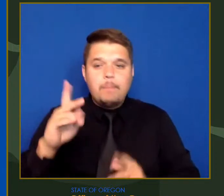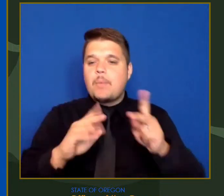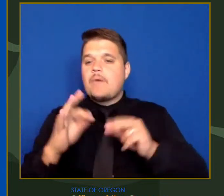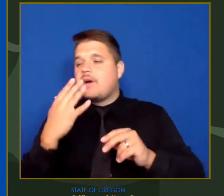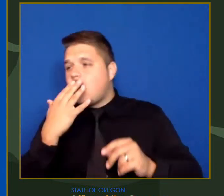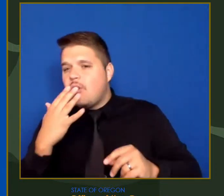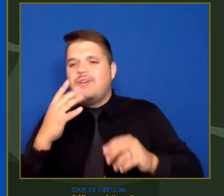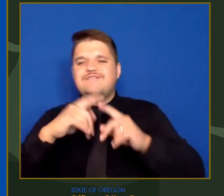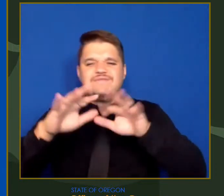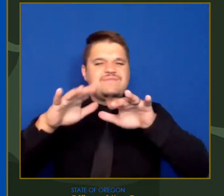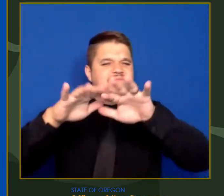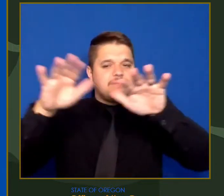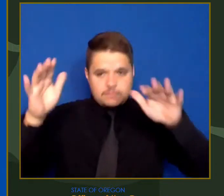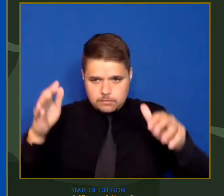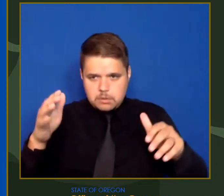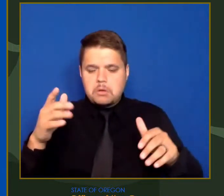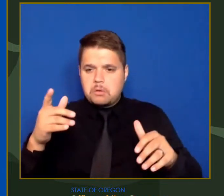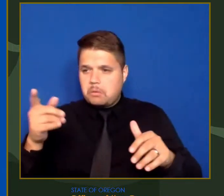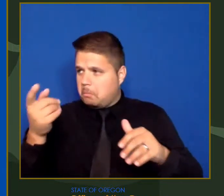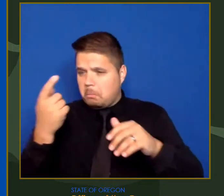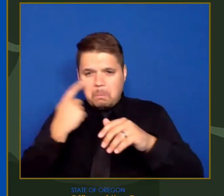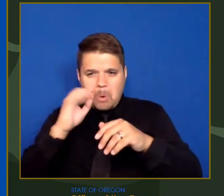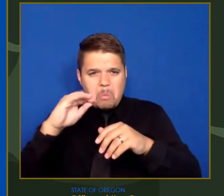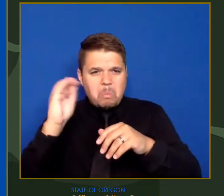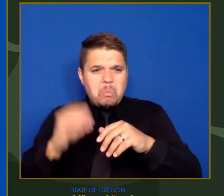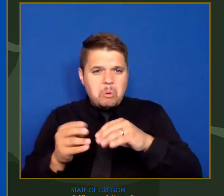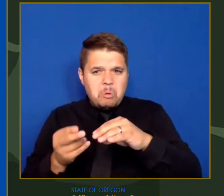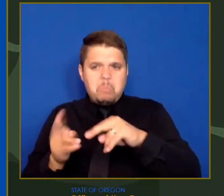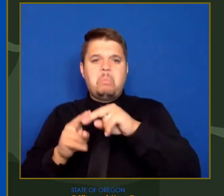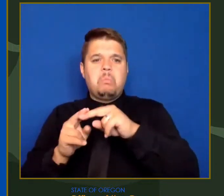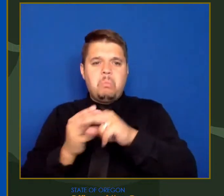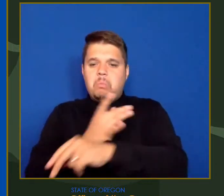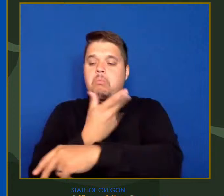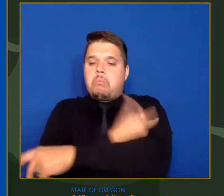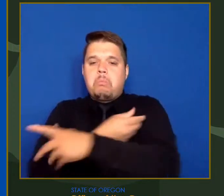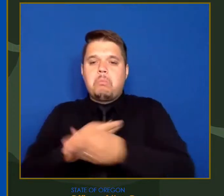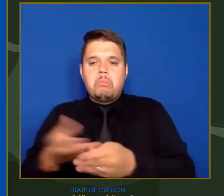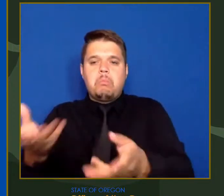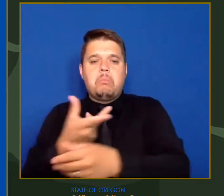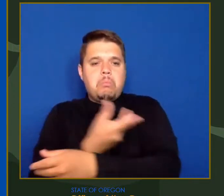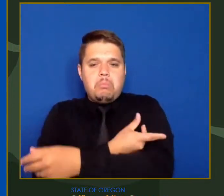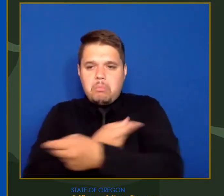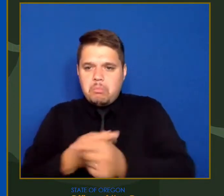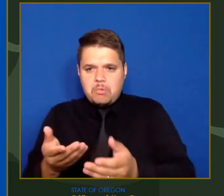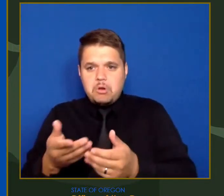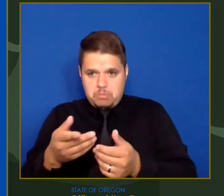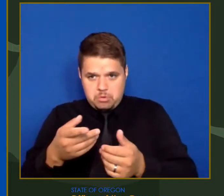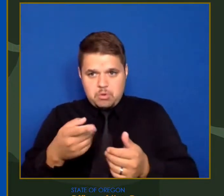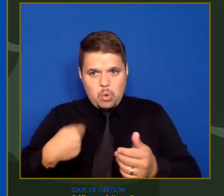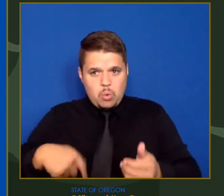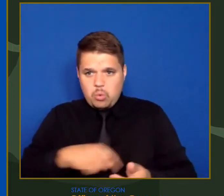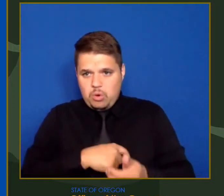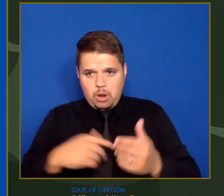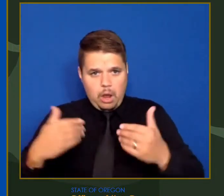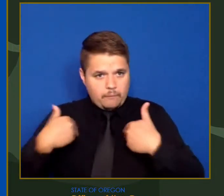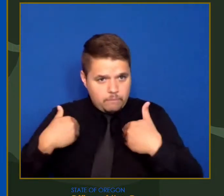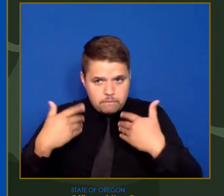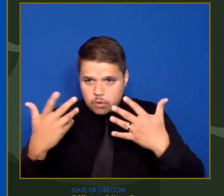there, do we have the infrastructure and resources going in the right directions to keep those numbers where they are,